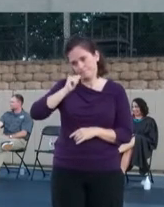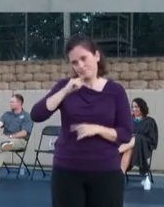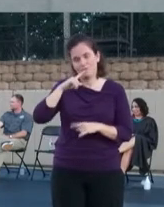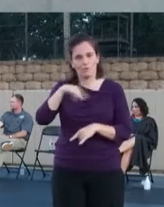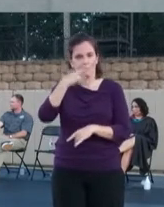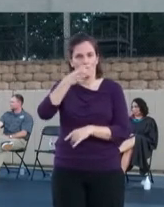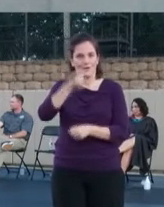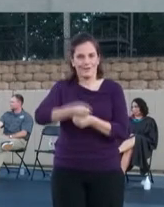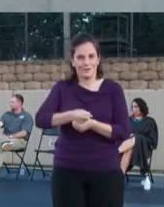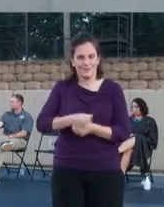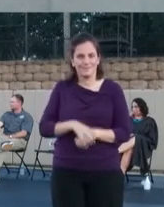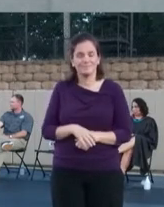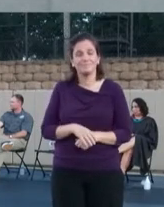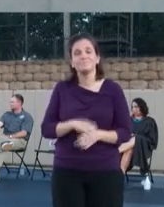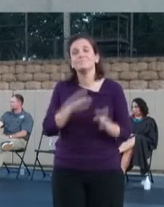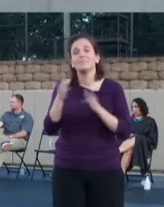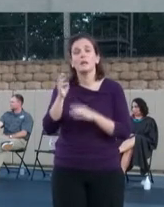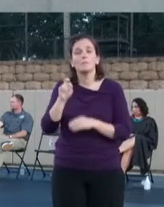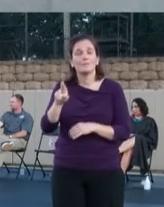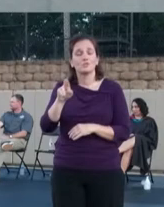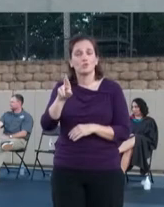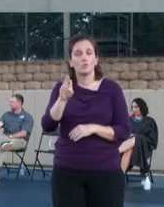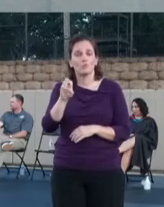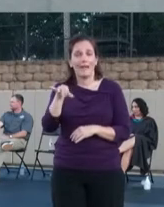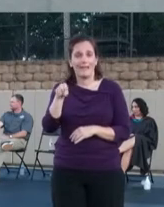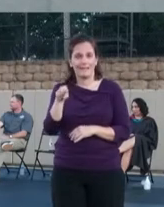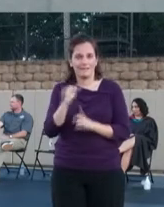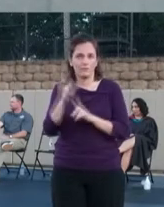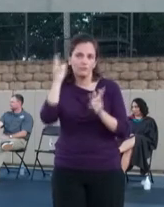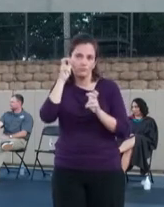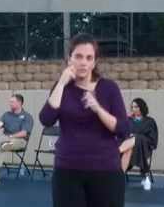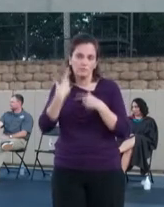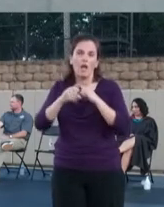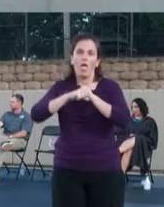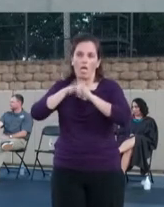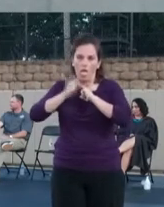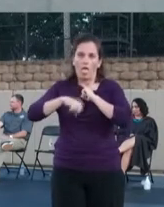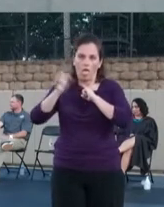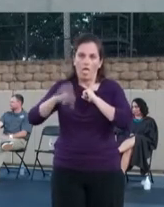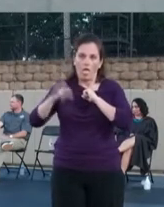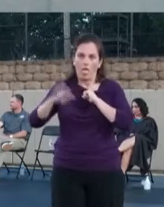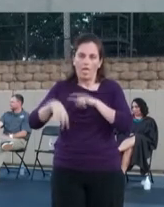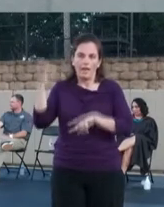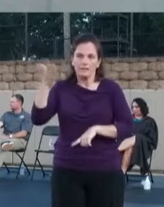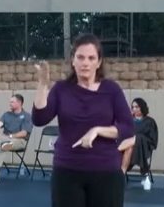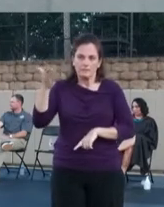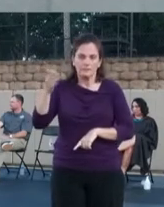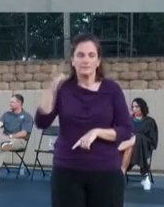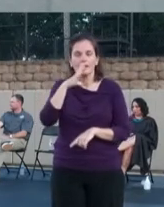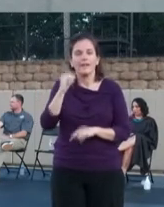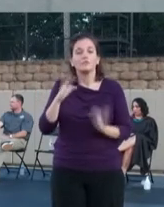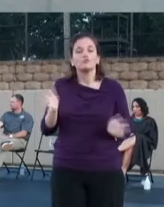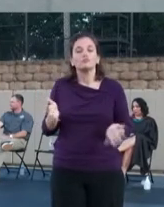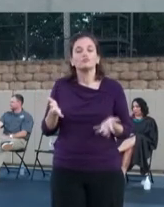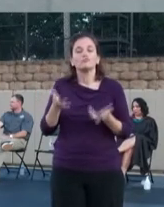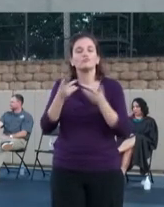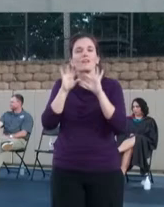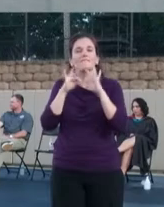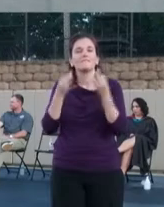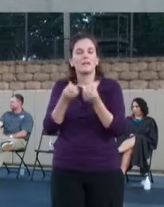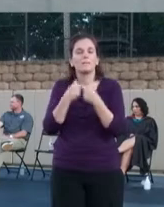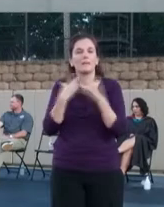4 years. Miss Ray, for listening to my long-winded speeches and fostering a family of hermit